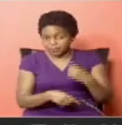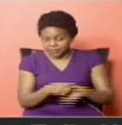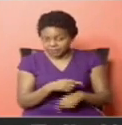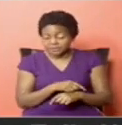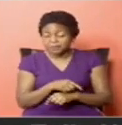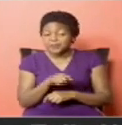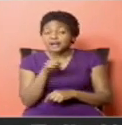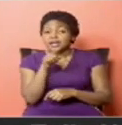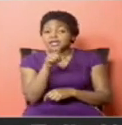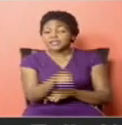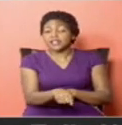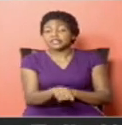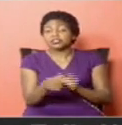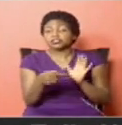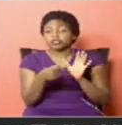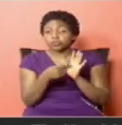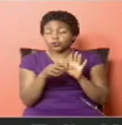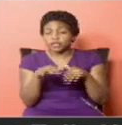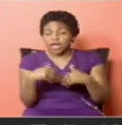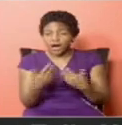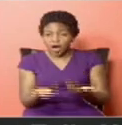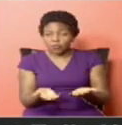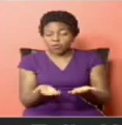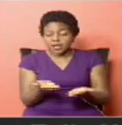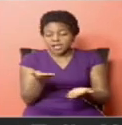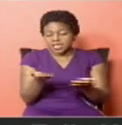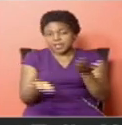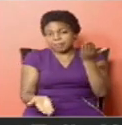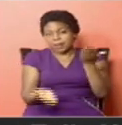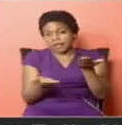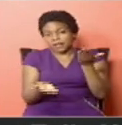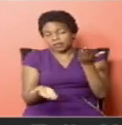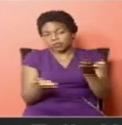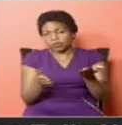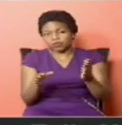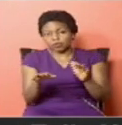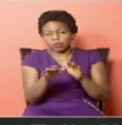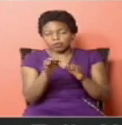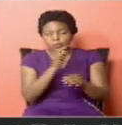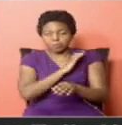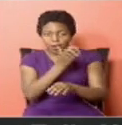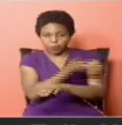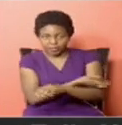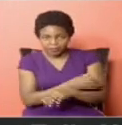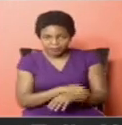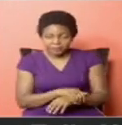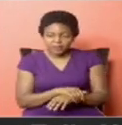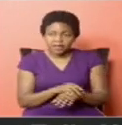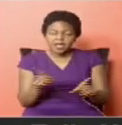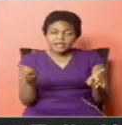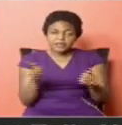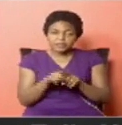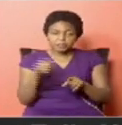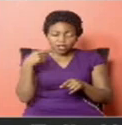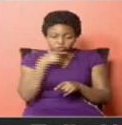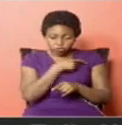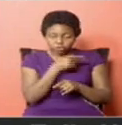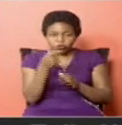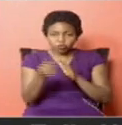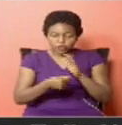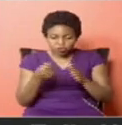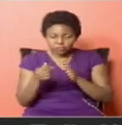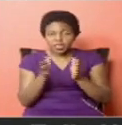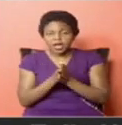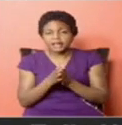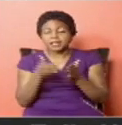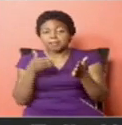characterized by imbalance of power. the social conditions and barriers they